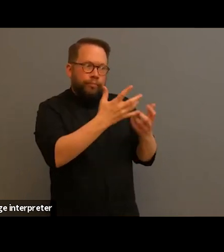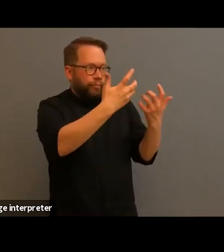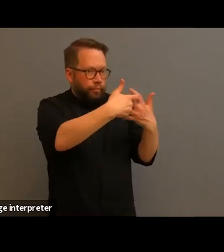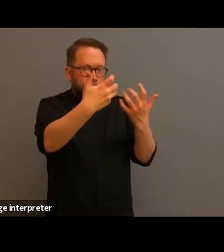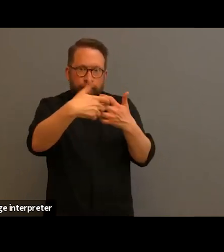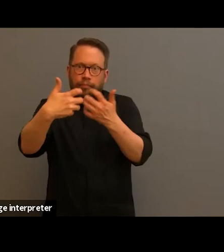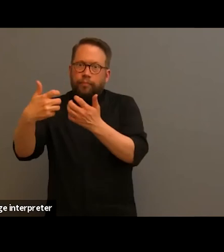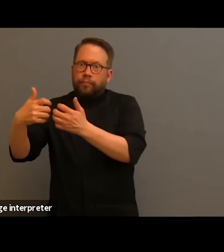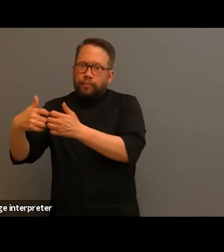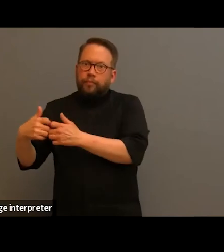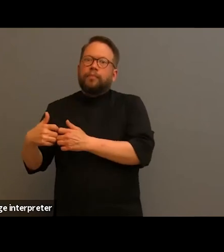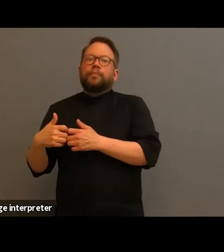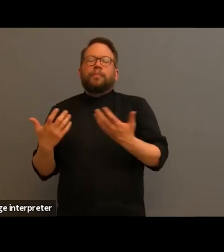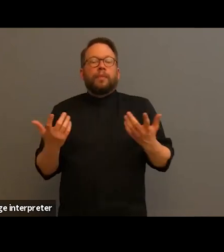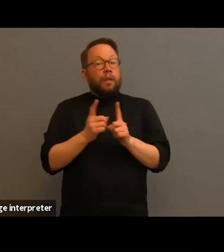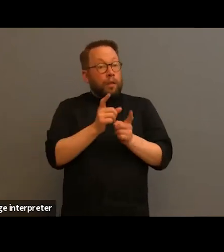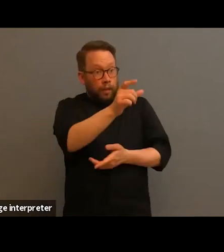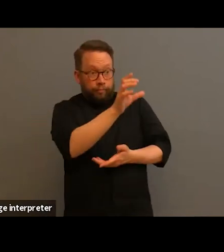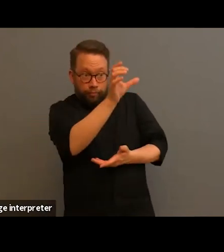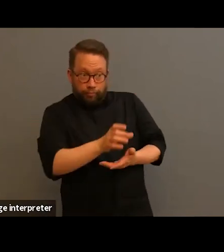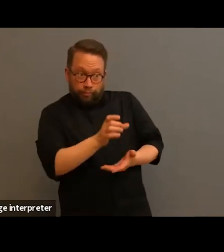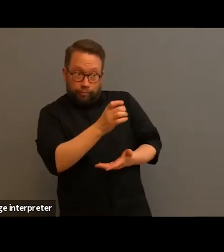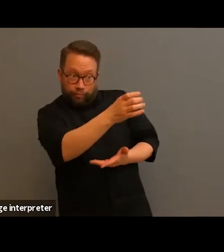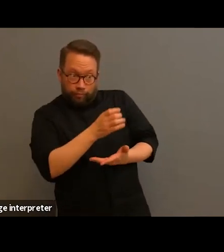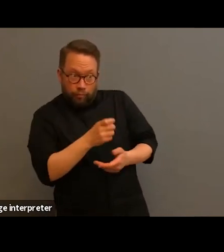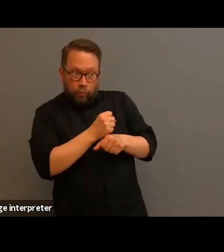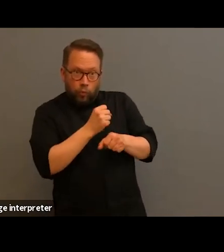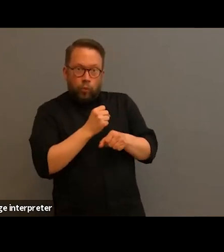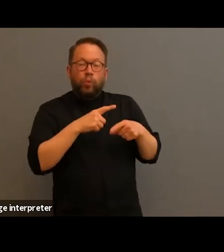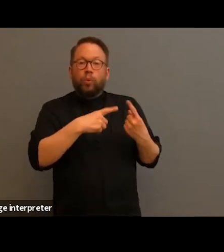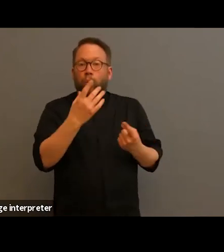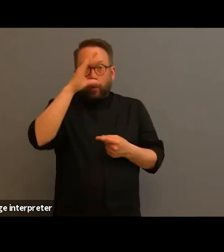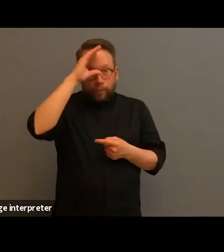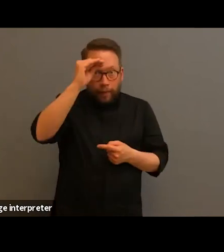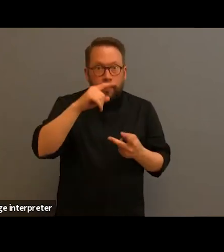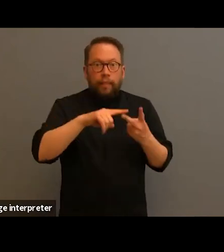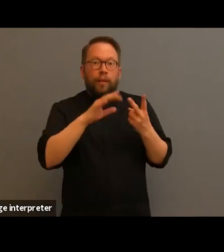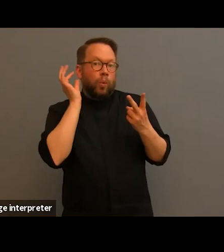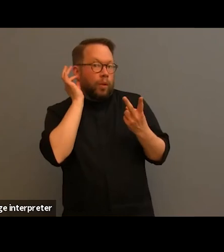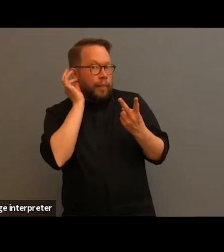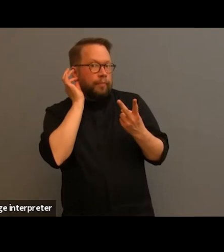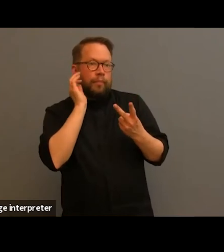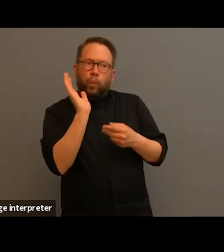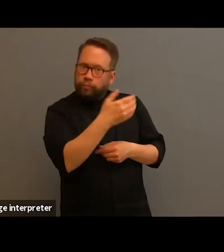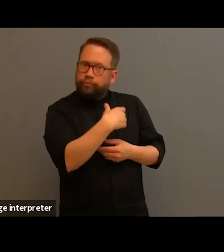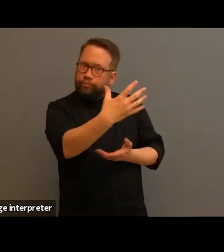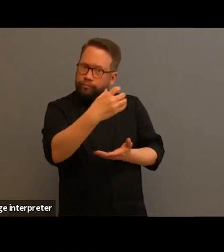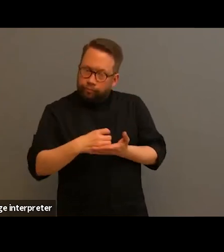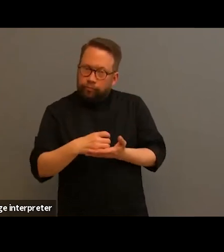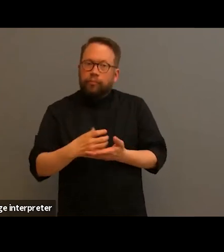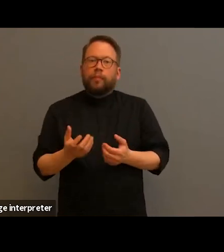women and men with disability. State parties must put in place measures with sufficient finance